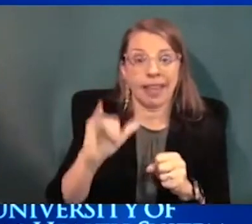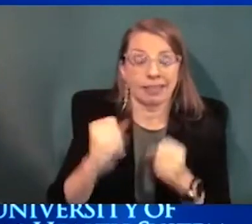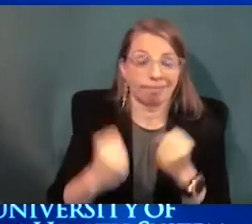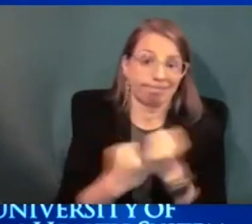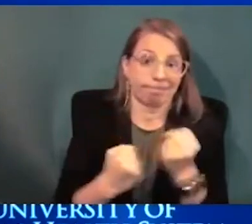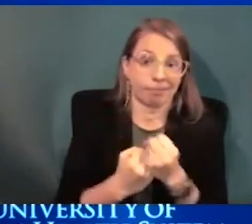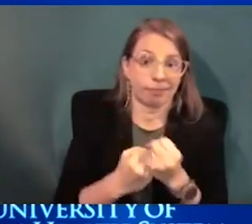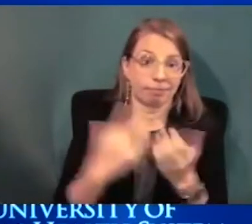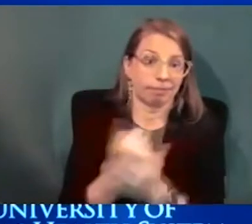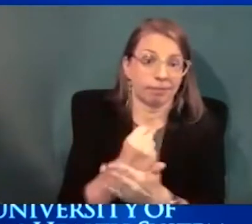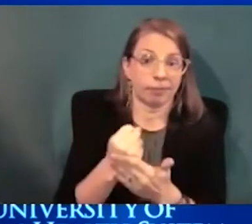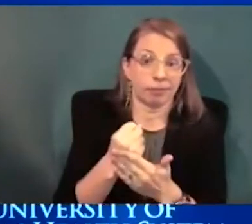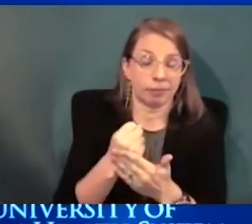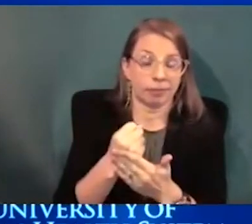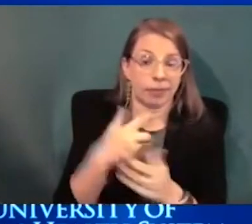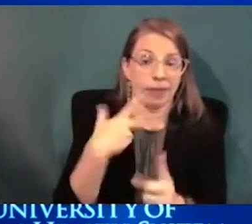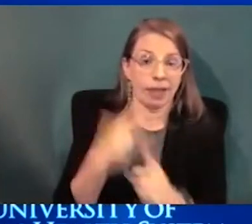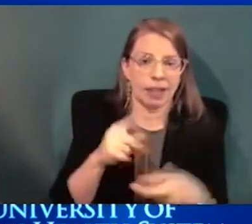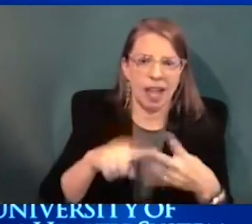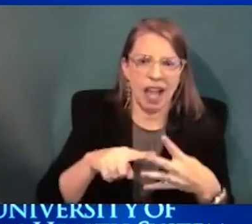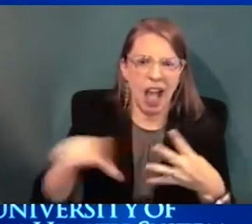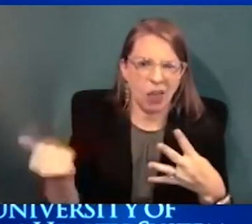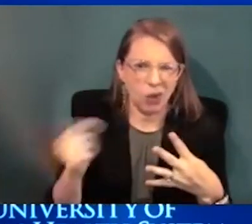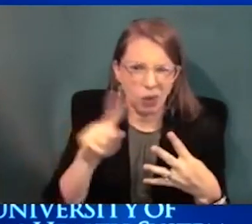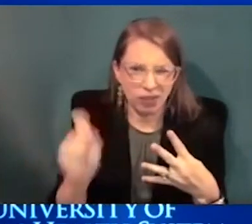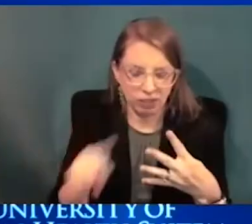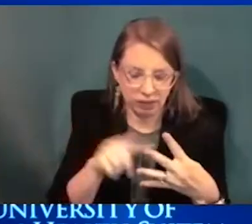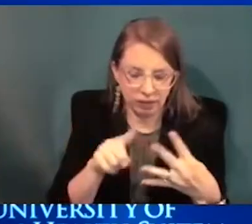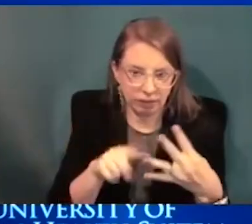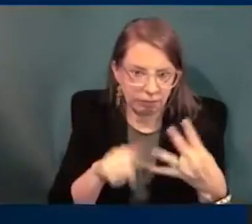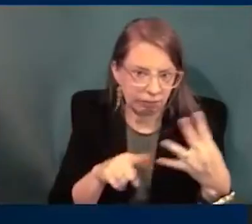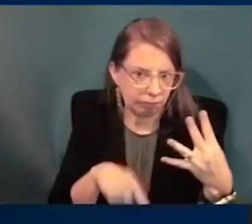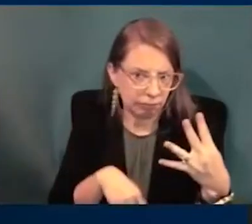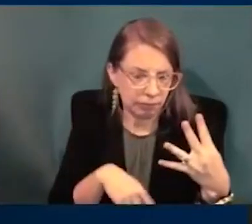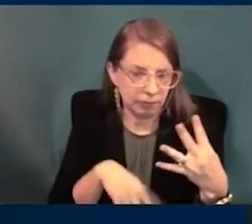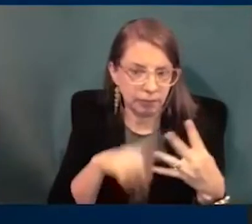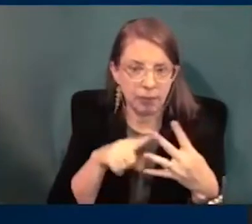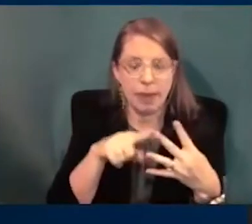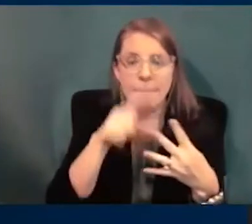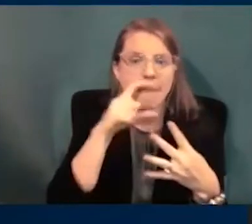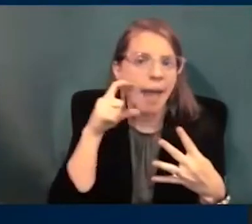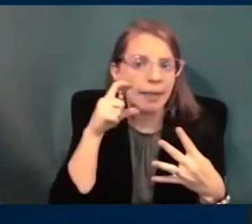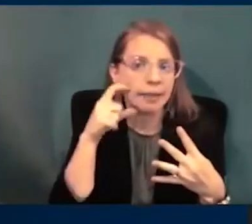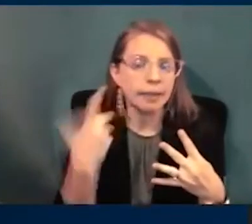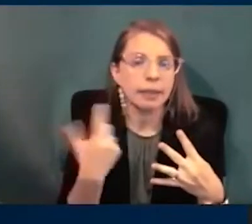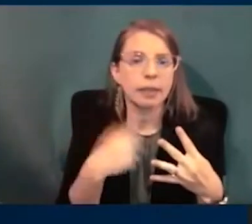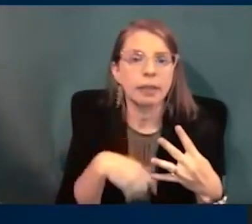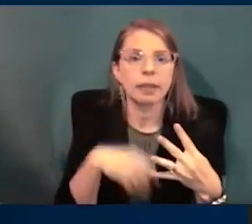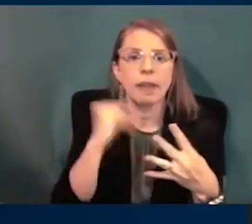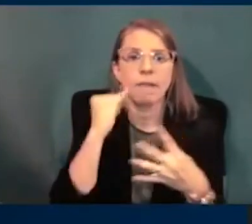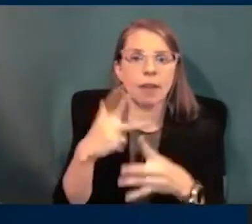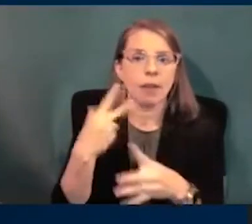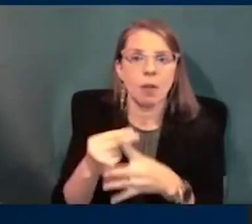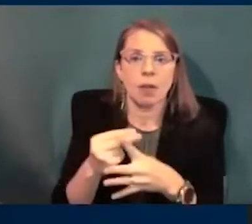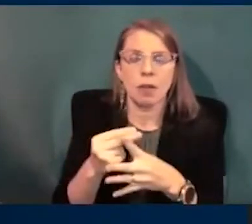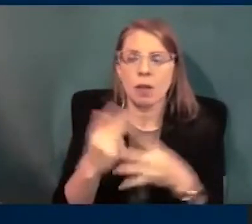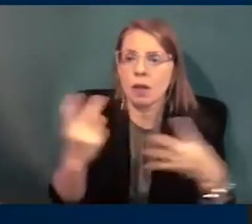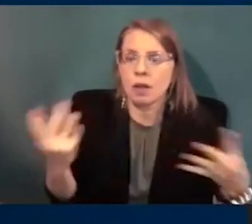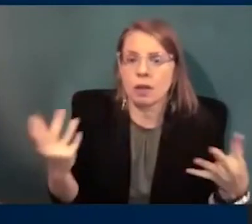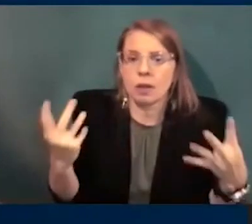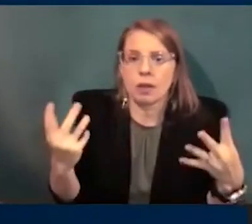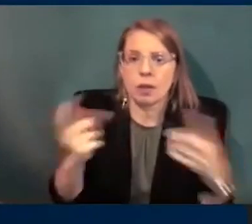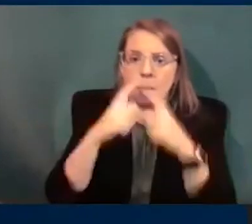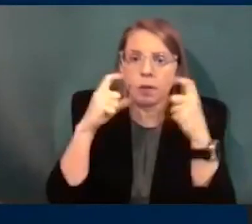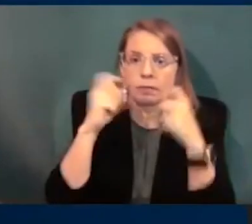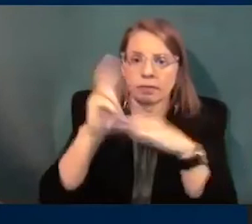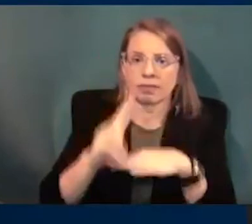try them. Tell me the other questions you had in there. There were a couple. Just the mask thing. If you've been vaccinated, why I've do been we still vaccinated. wear a Hawkeye, I mask? think you